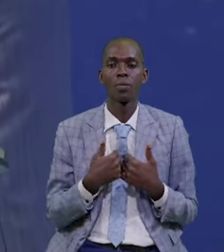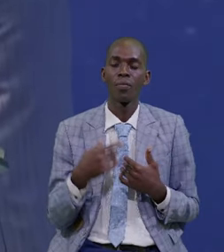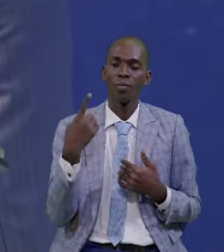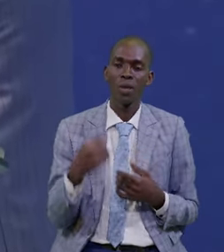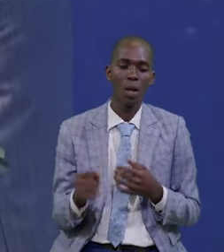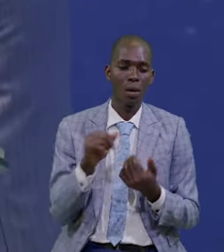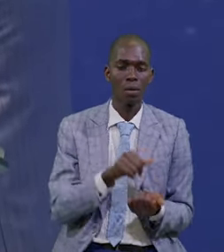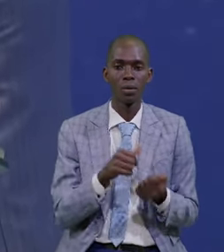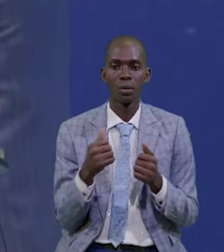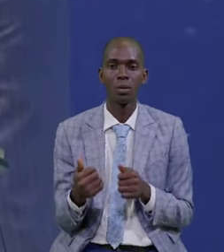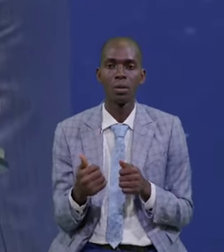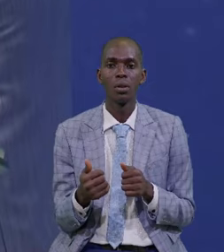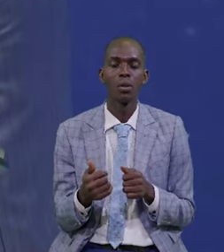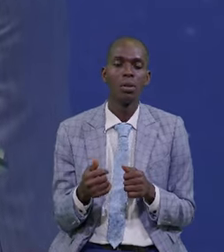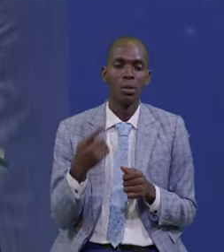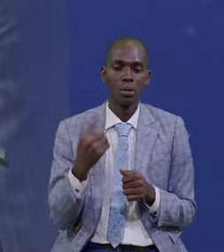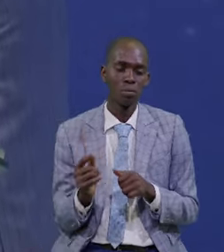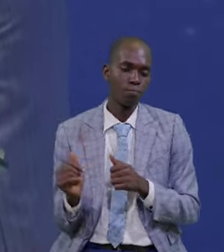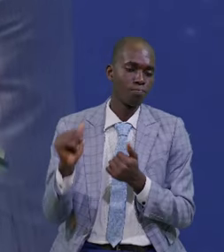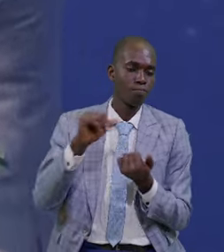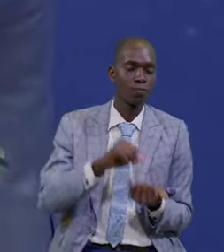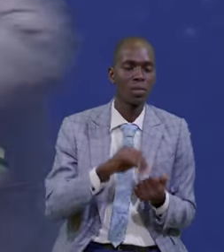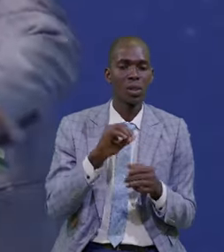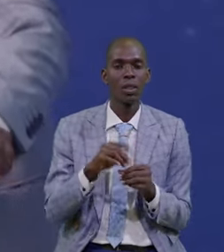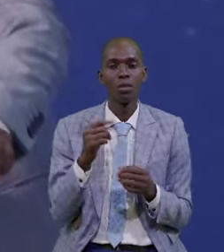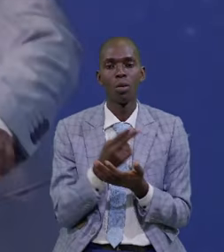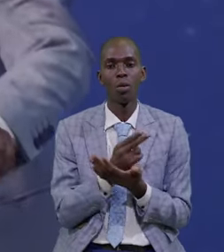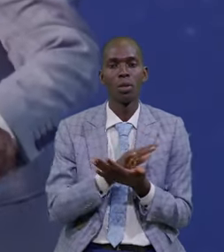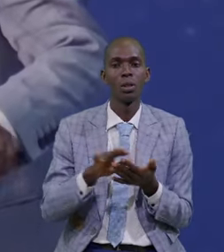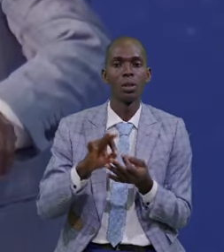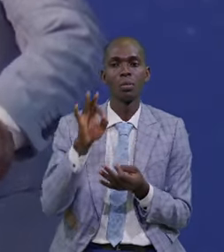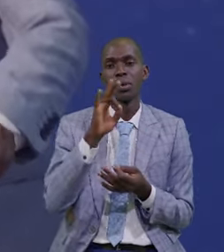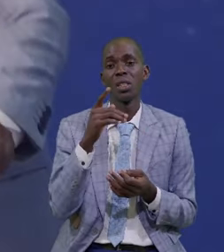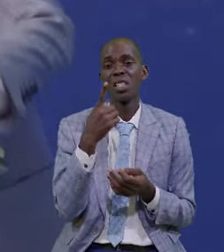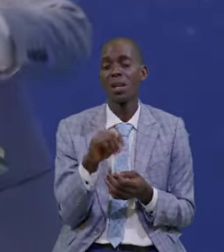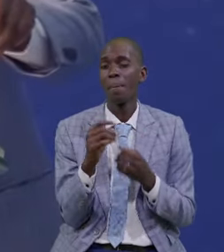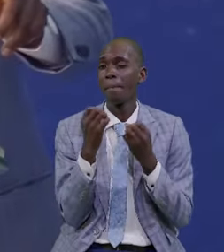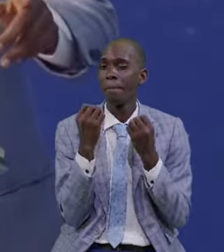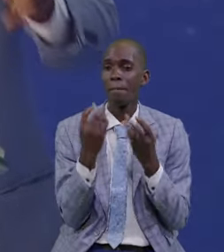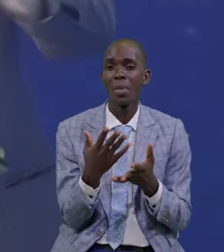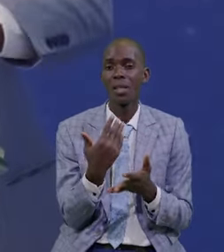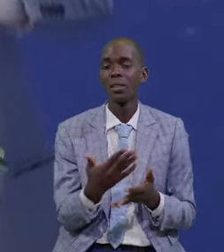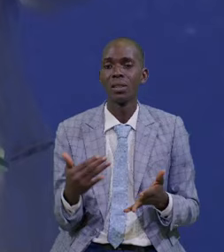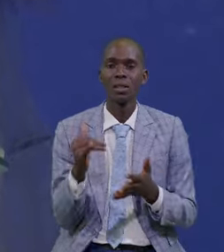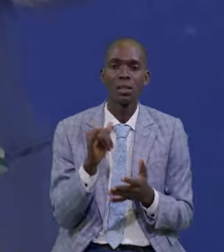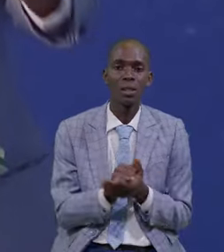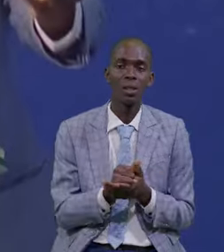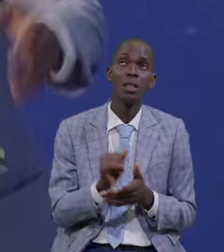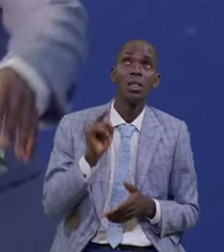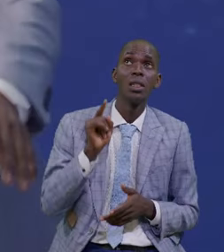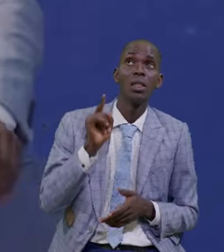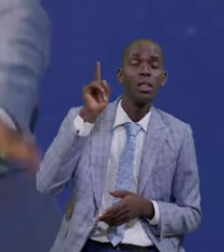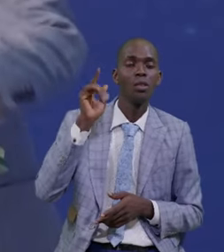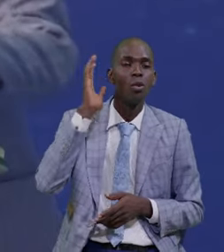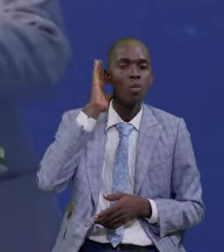baptism, the immersion in the Holy Ghost, the many things that he would have